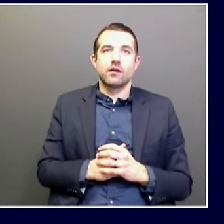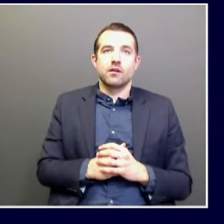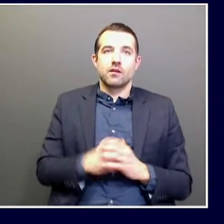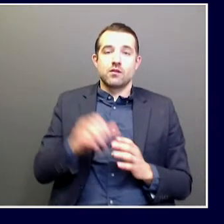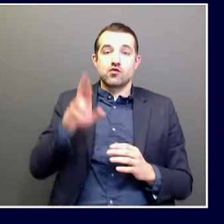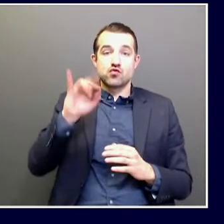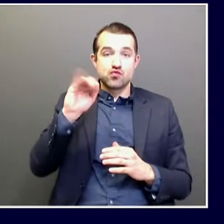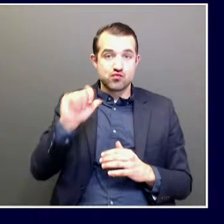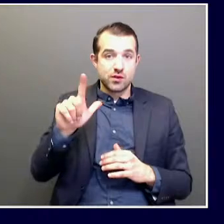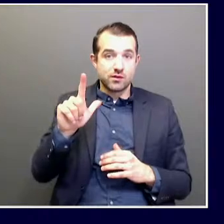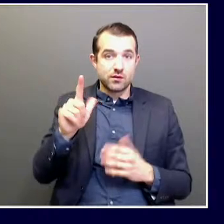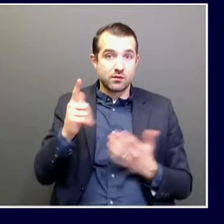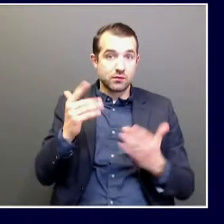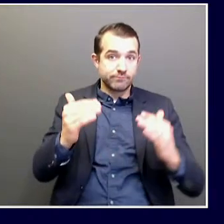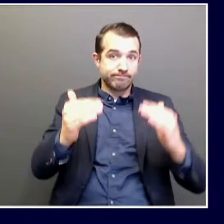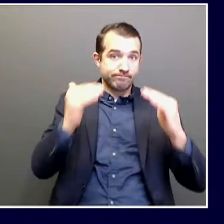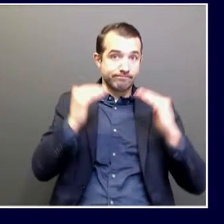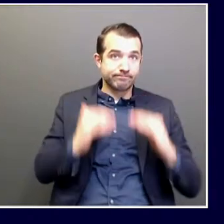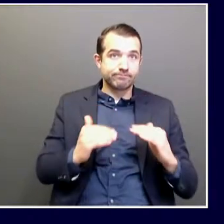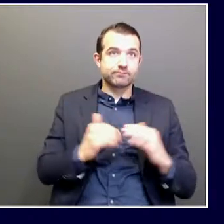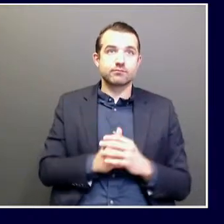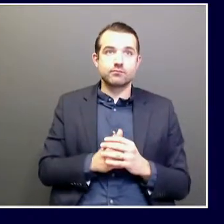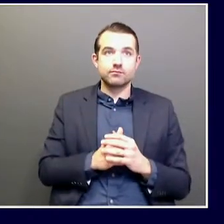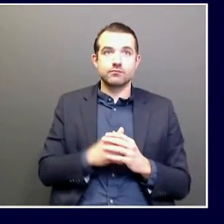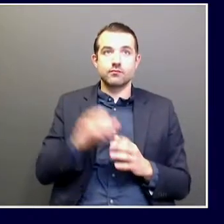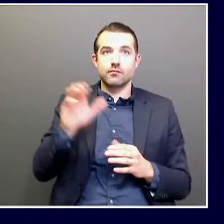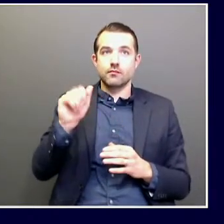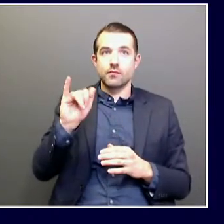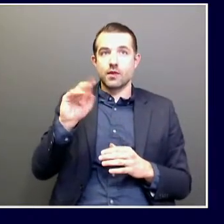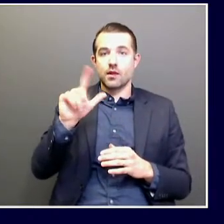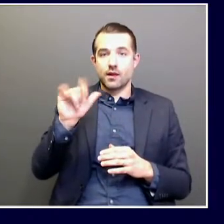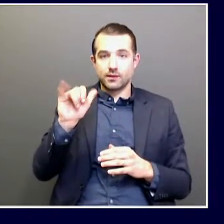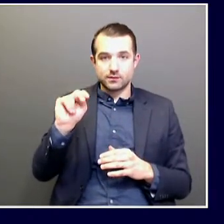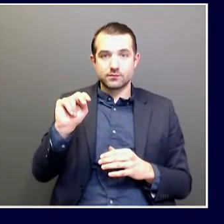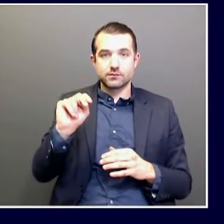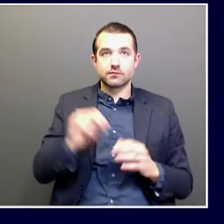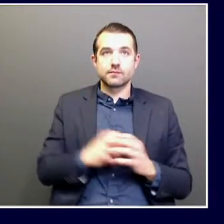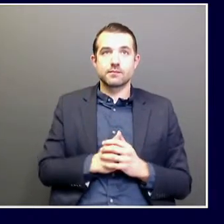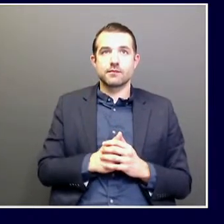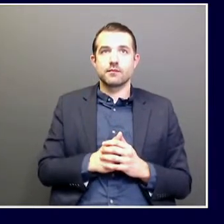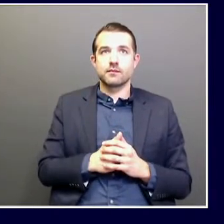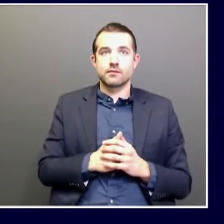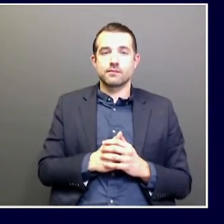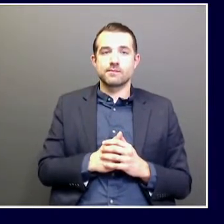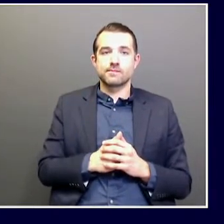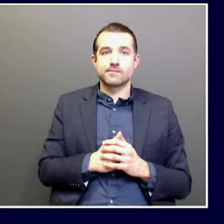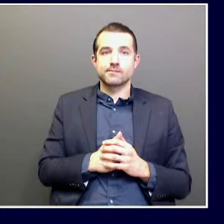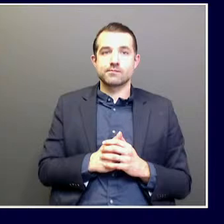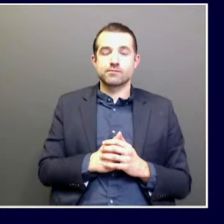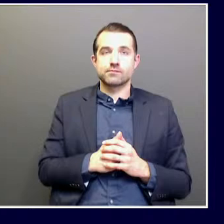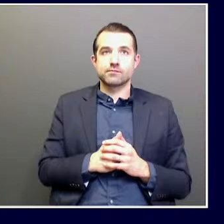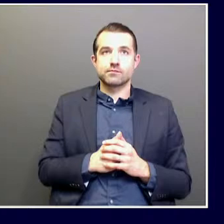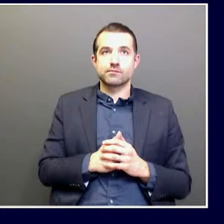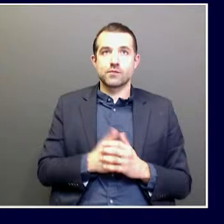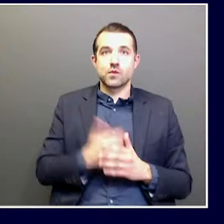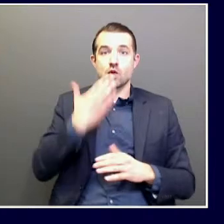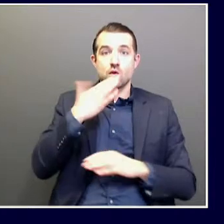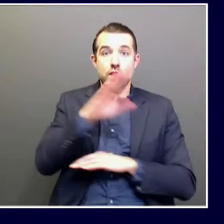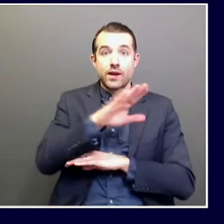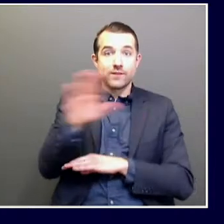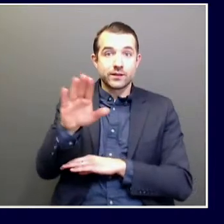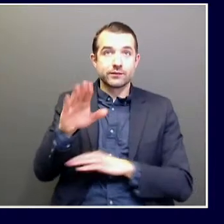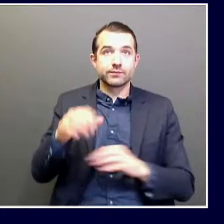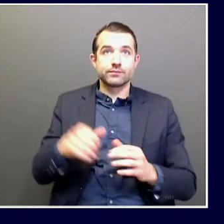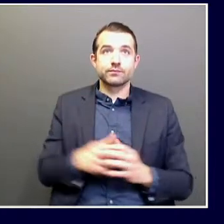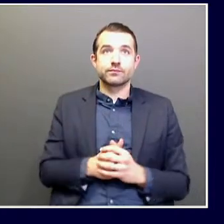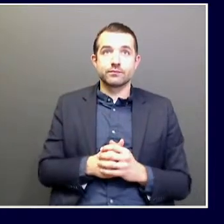to go over to Caitlin at the BDN to round us out. Good afternoon, Dr. Shah, Commissioner Lambrew. Wow, we are flying